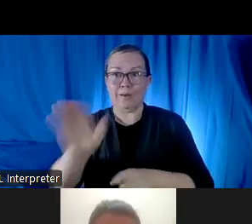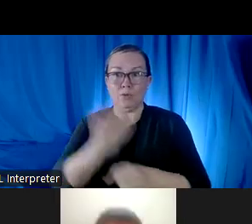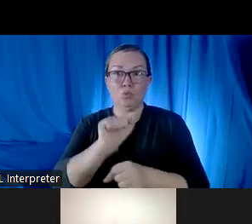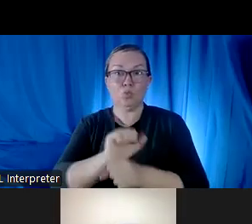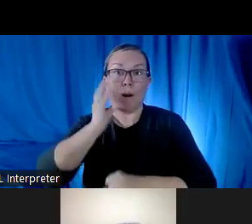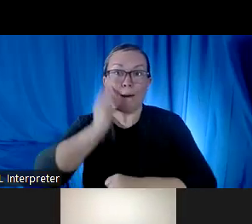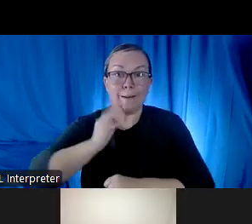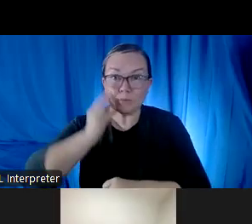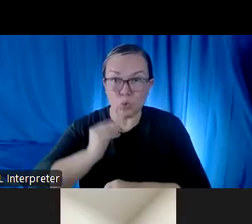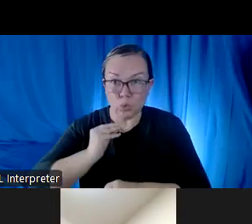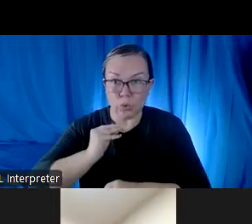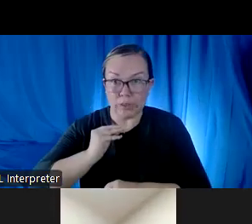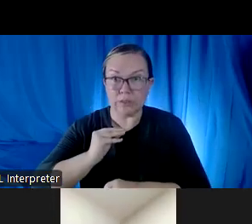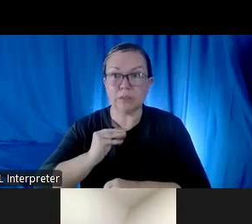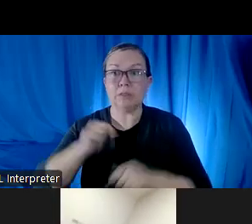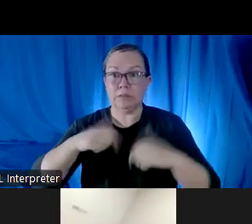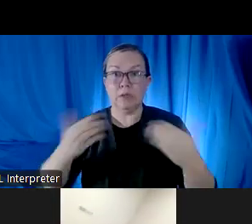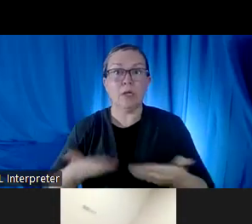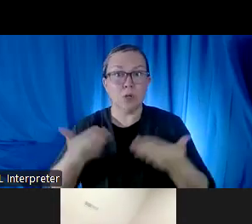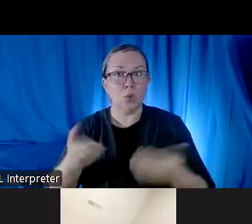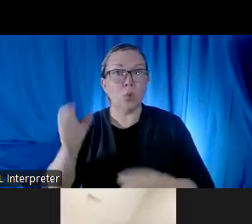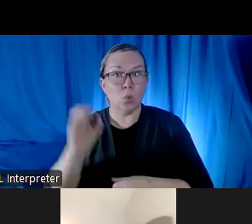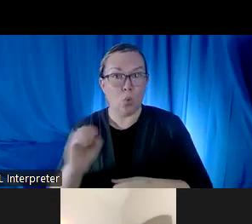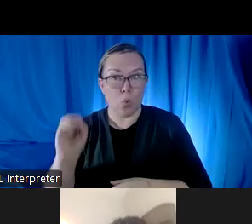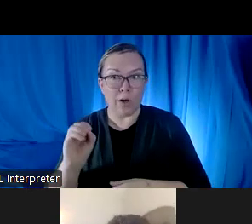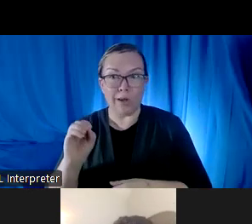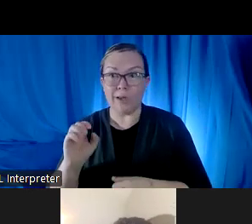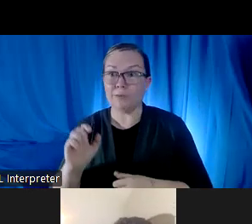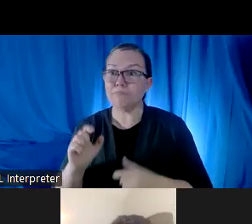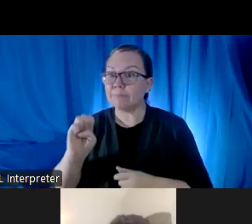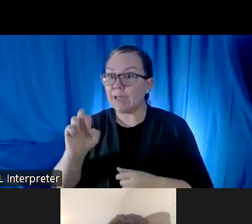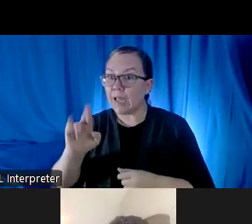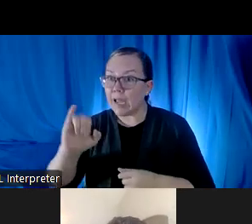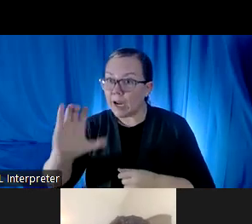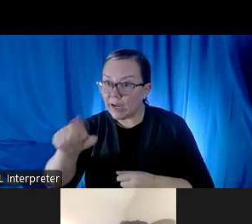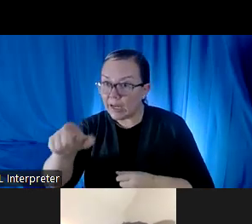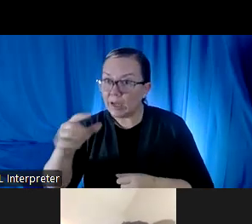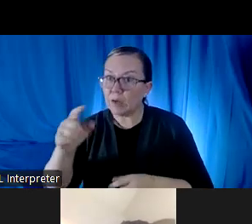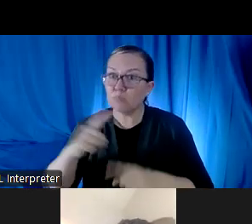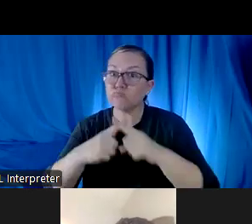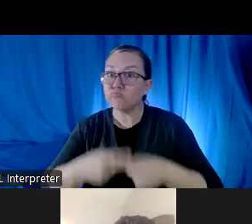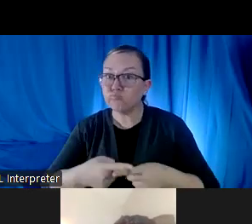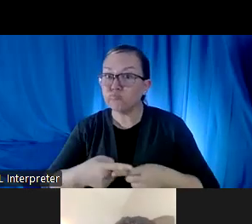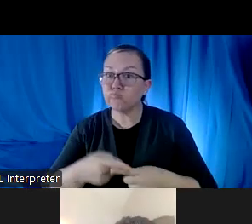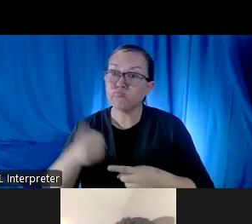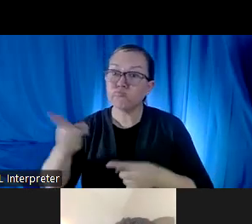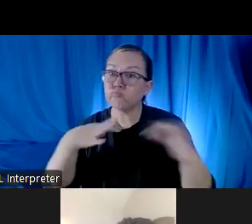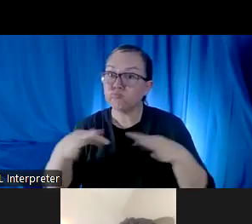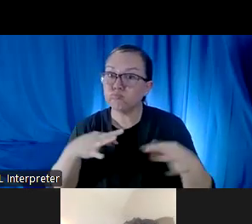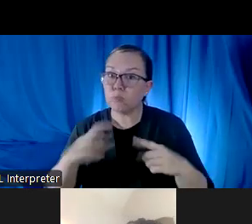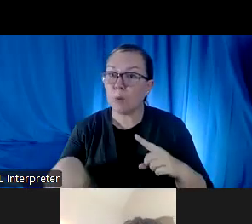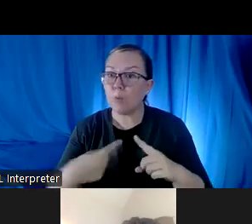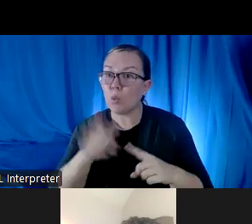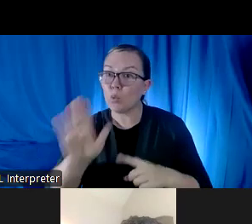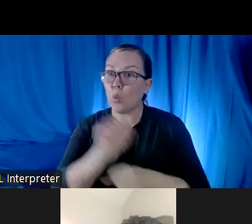experience here in Oregon. And Eric, can you come off mute and share about your work?